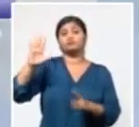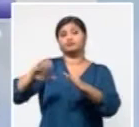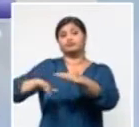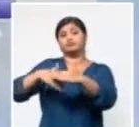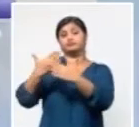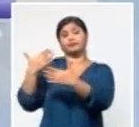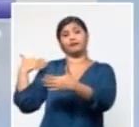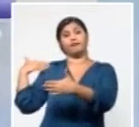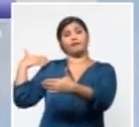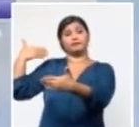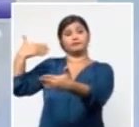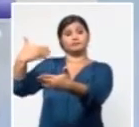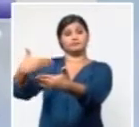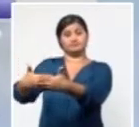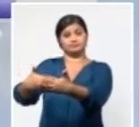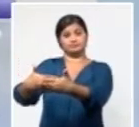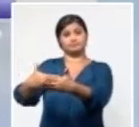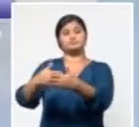days,